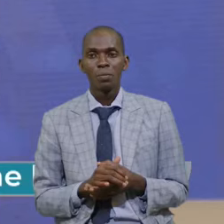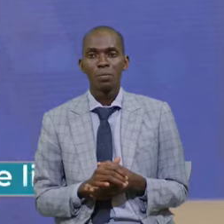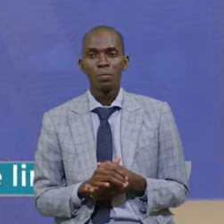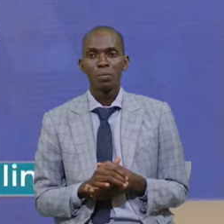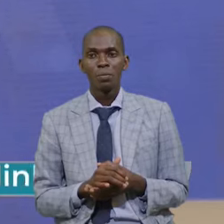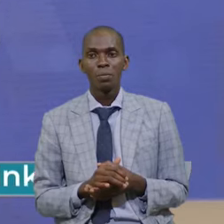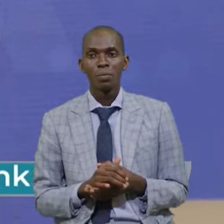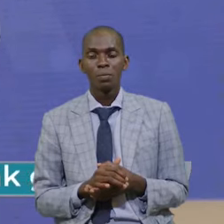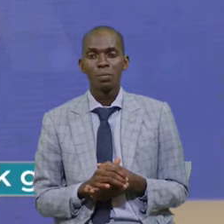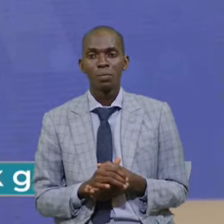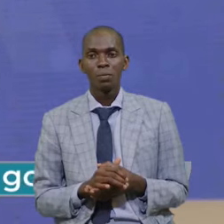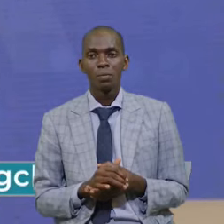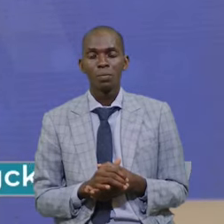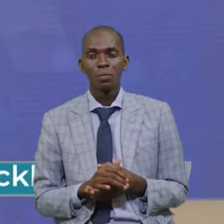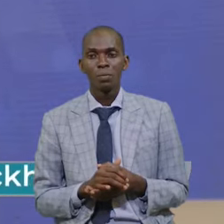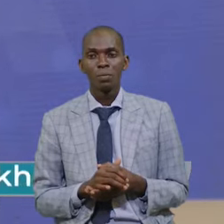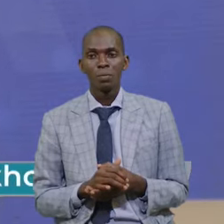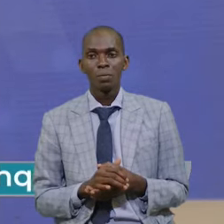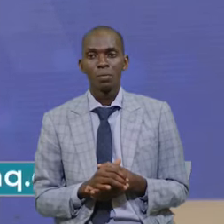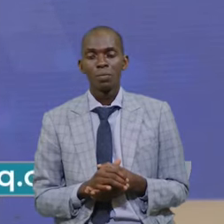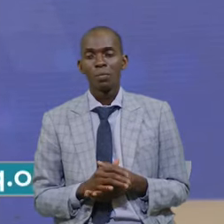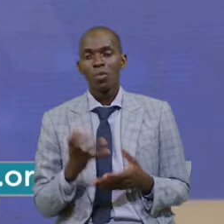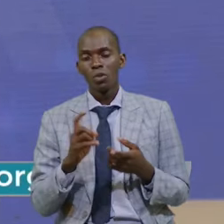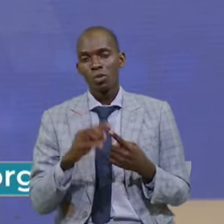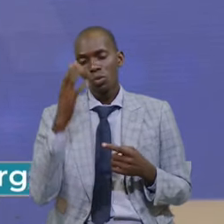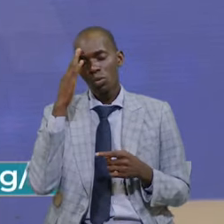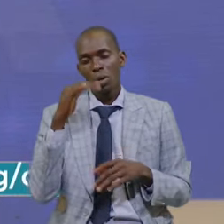Right in my front, and to the far back.